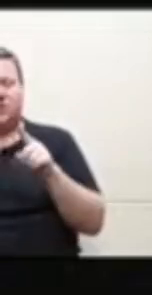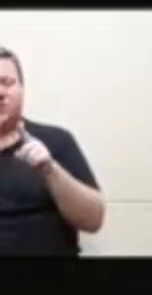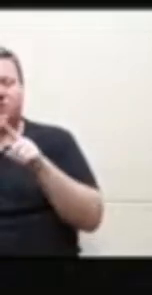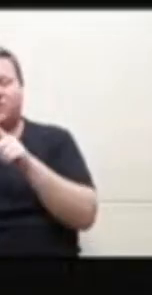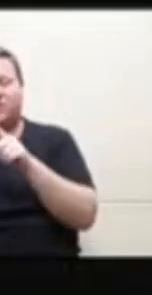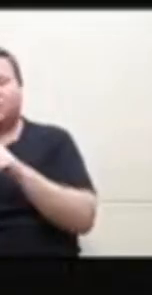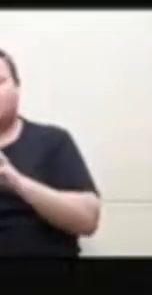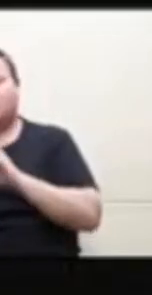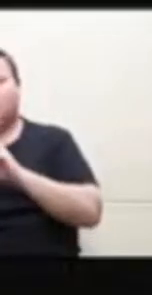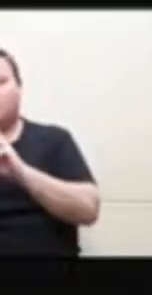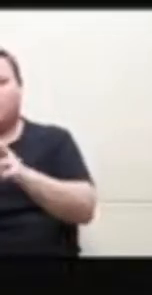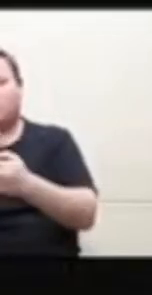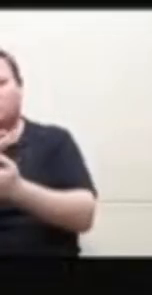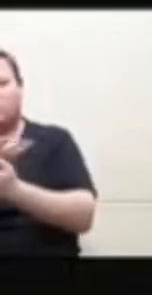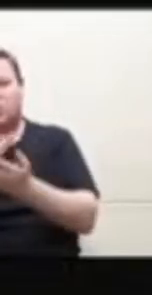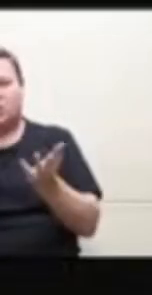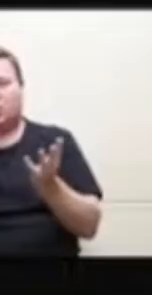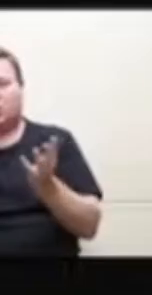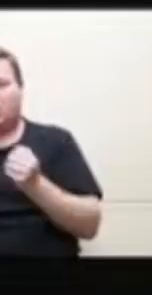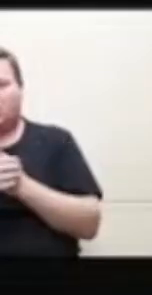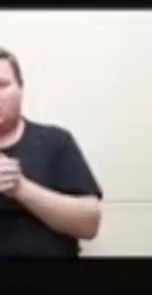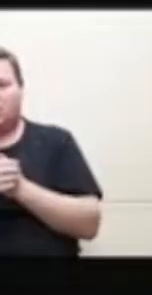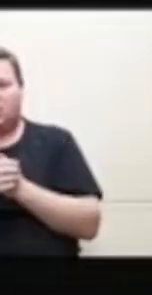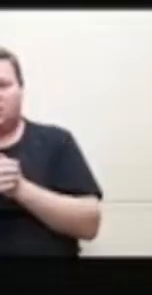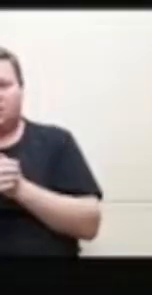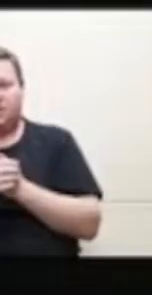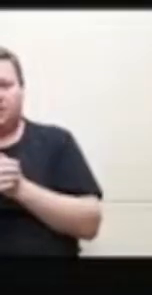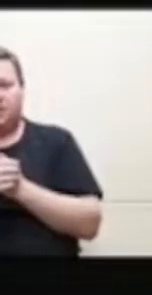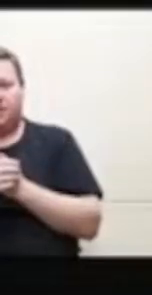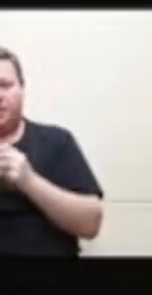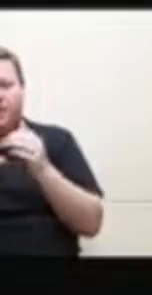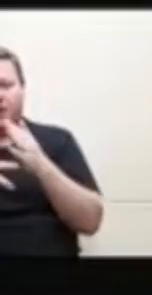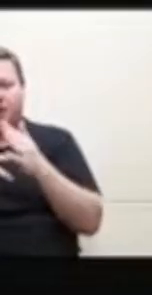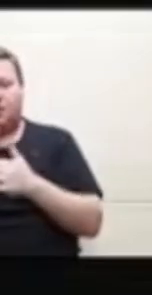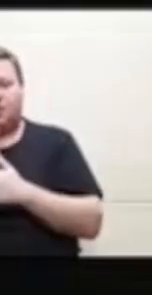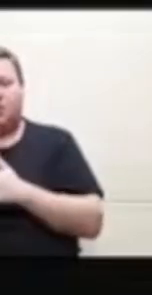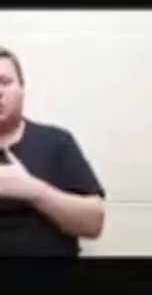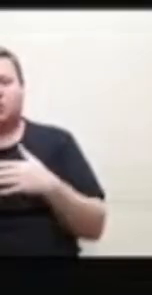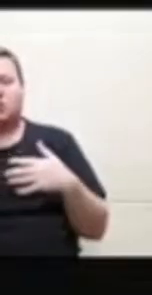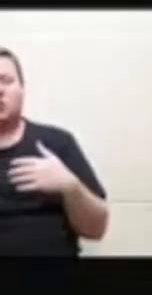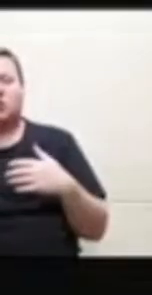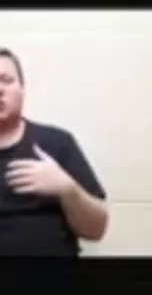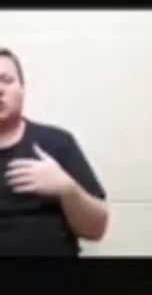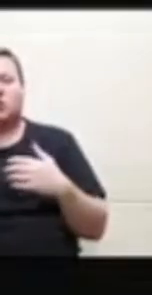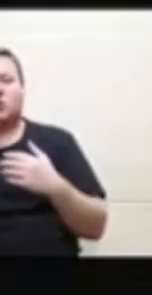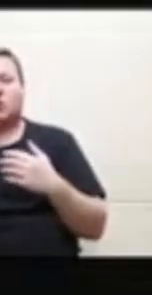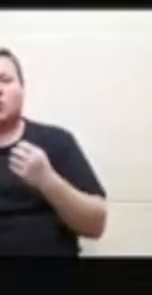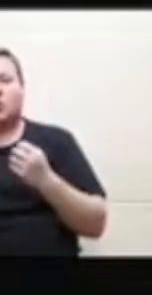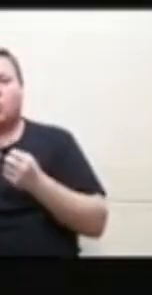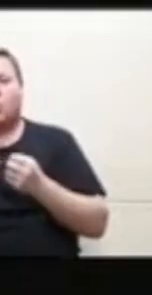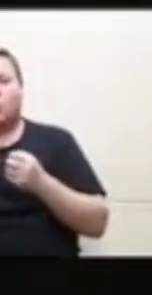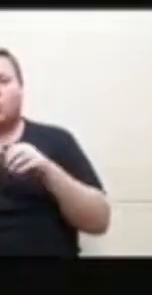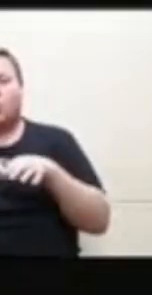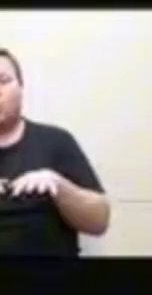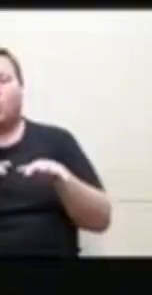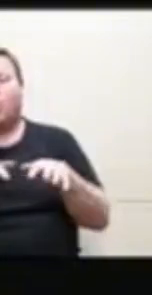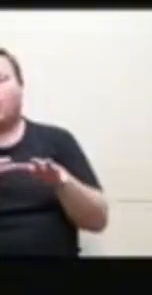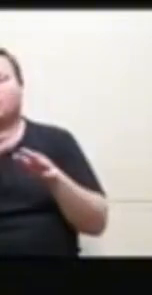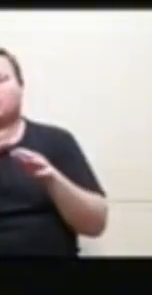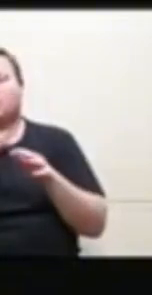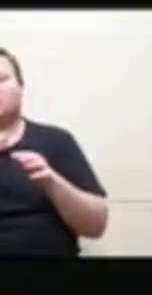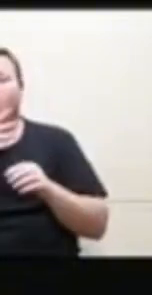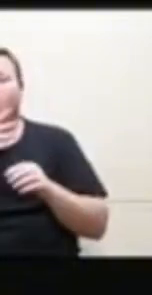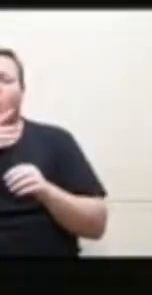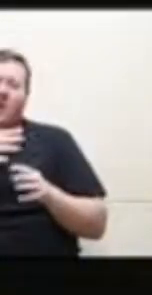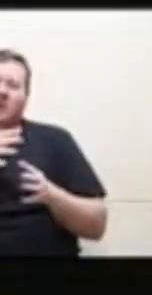General's report is saying the project, which is the wastewater management project, that part of the money went to, was